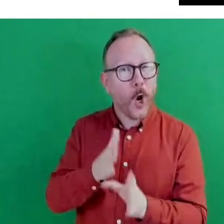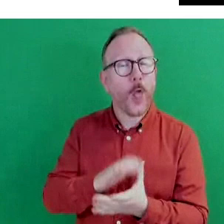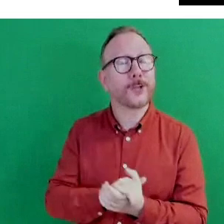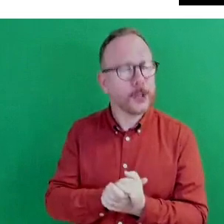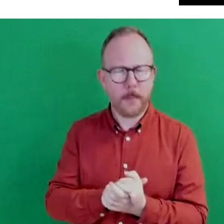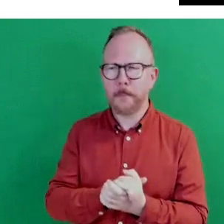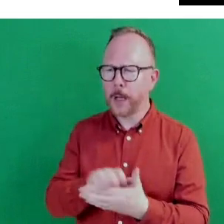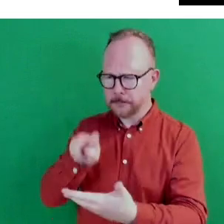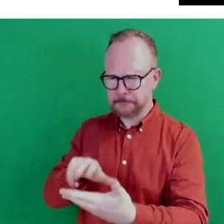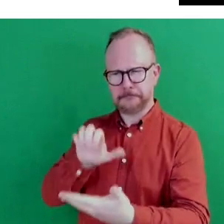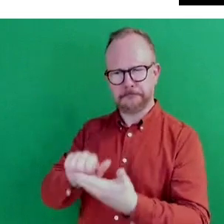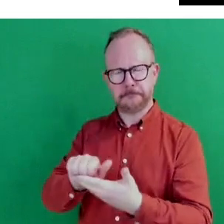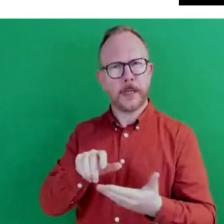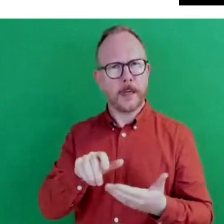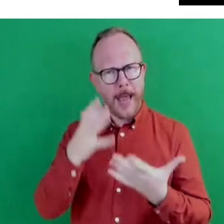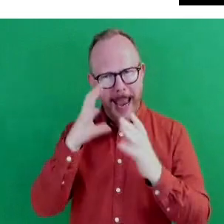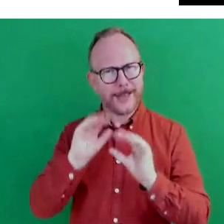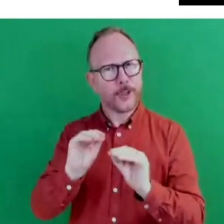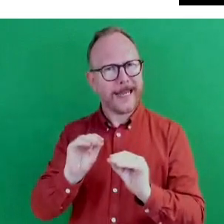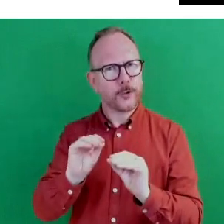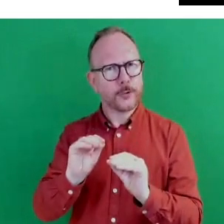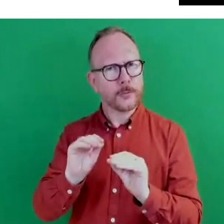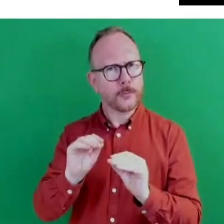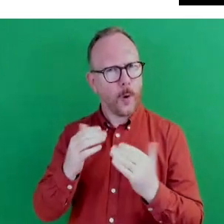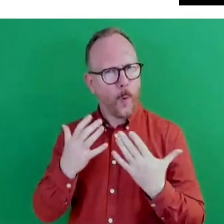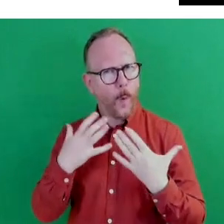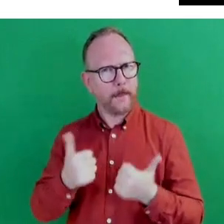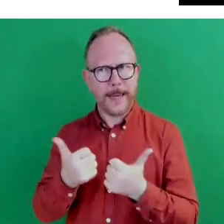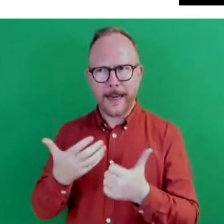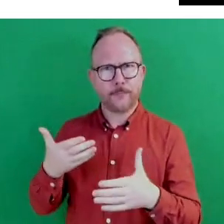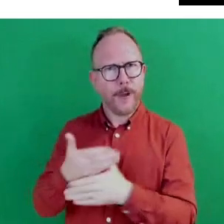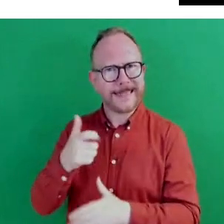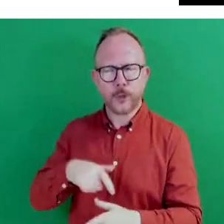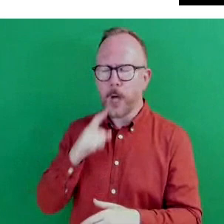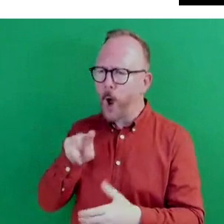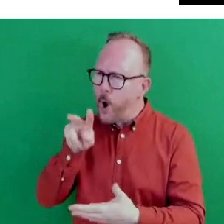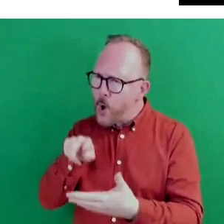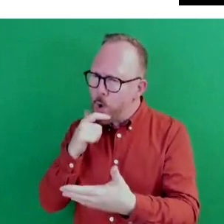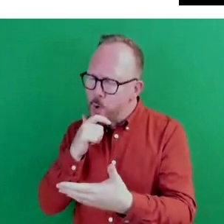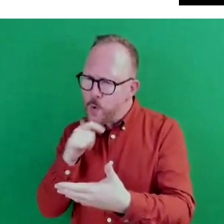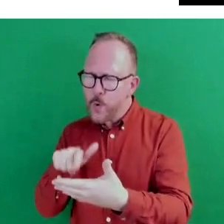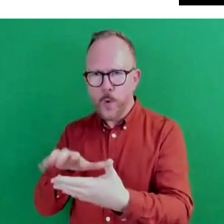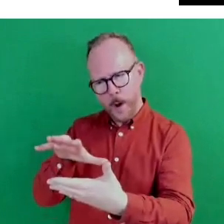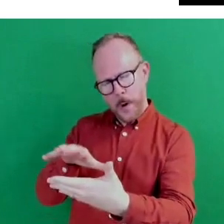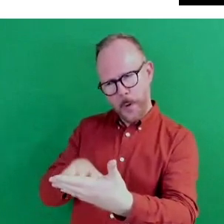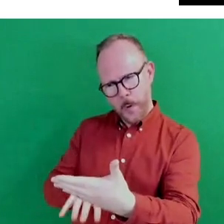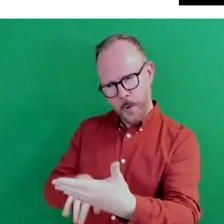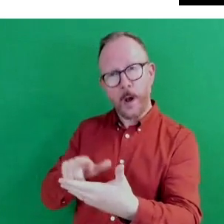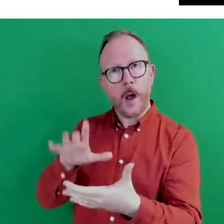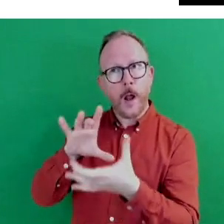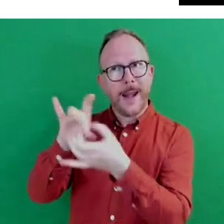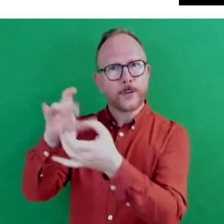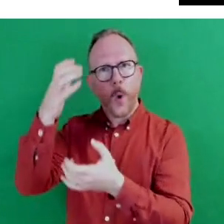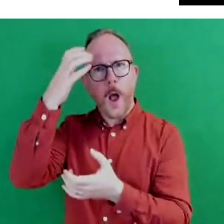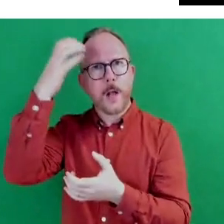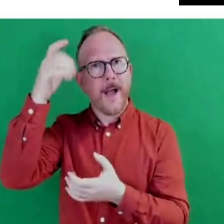health practitioner role and kind of looking at the green paper context and how much of a need there is in schools.